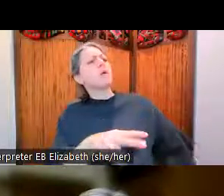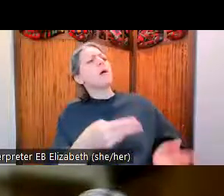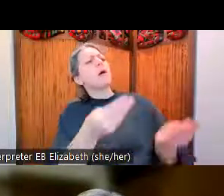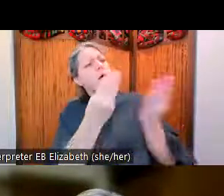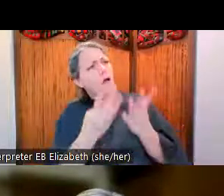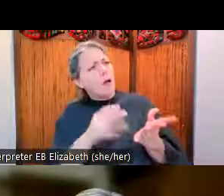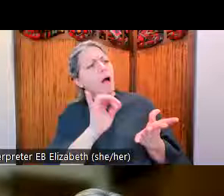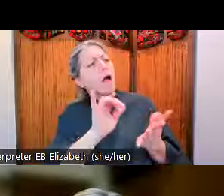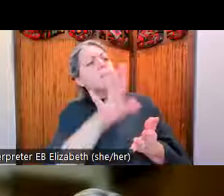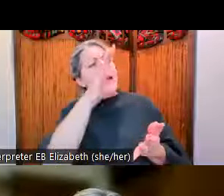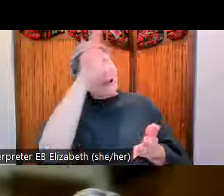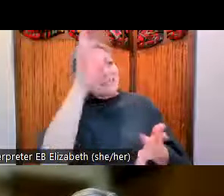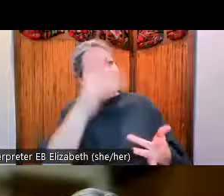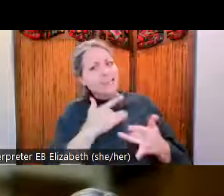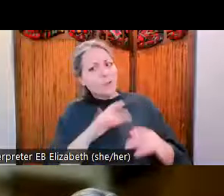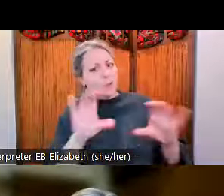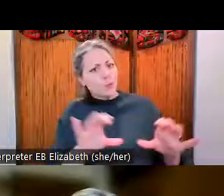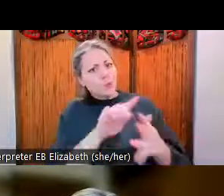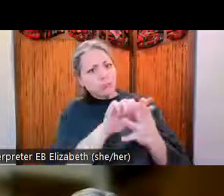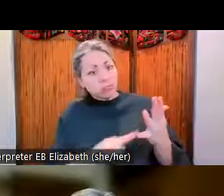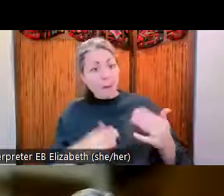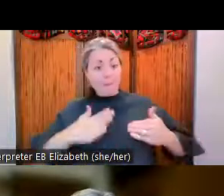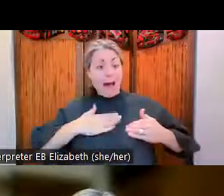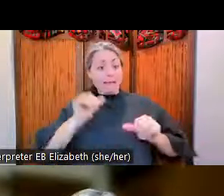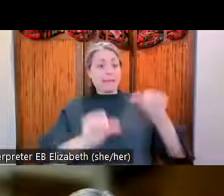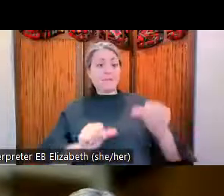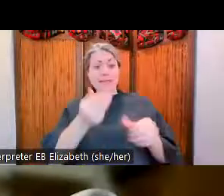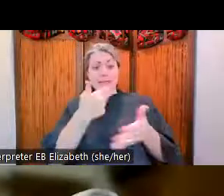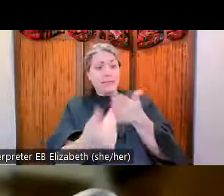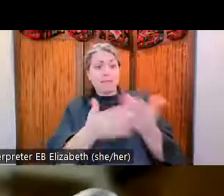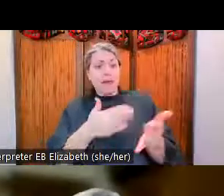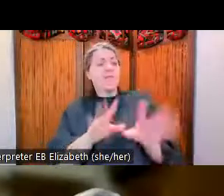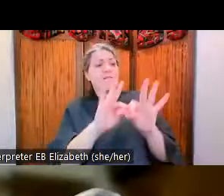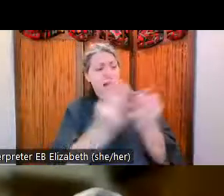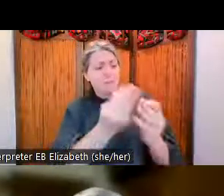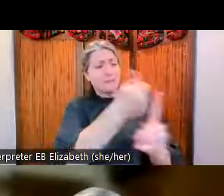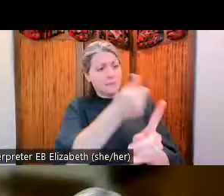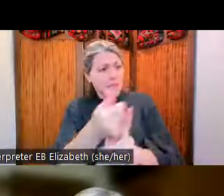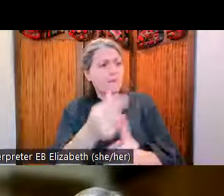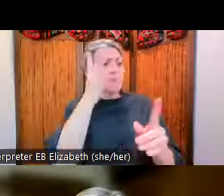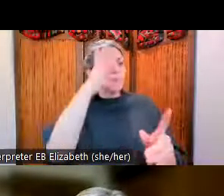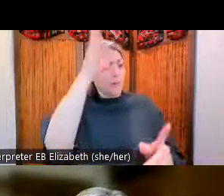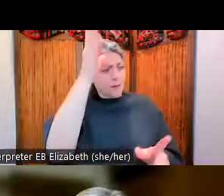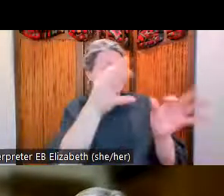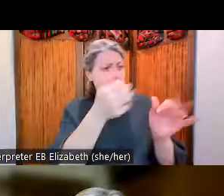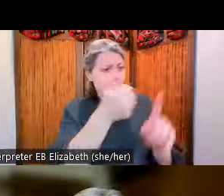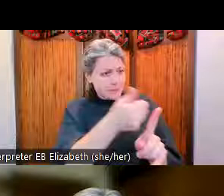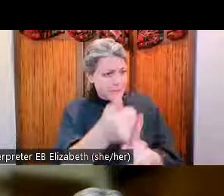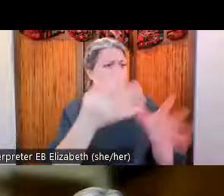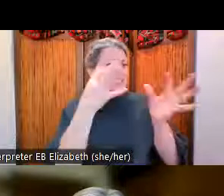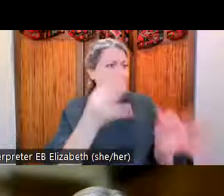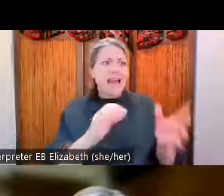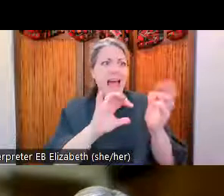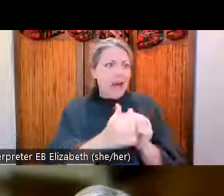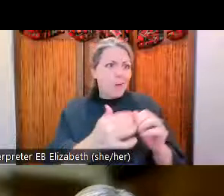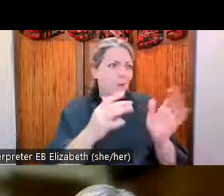my assessment of effectiveness in clinic doesn't matter that much. It's really families' experience of how the medicine impacts their child